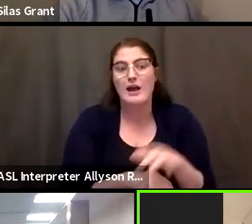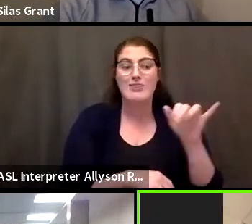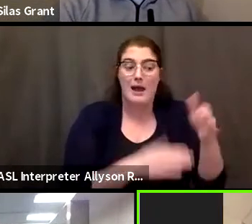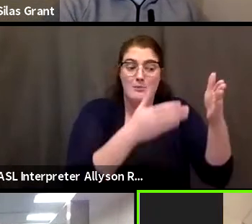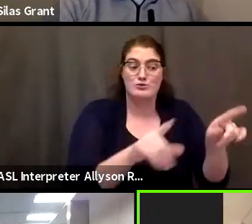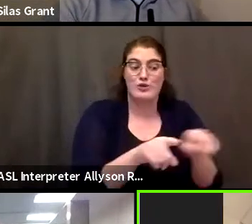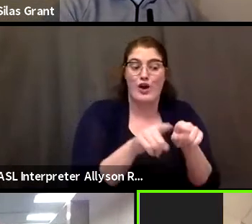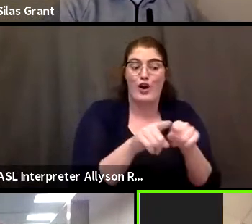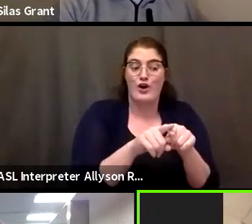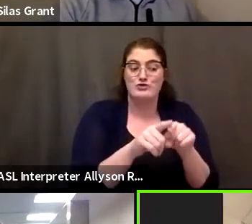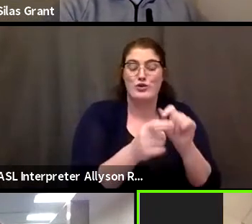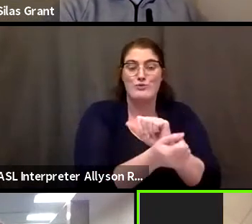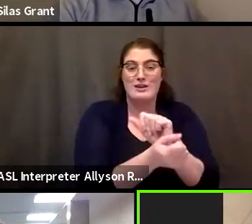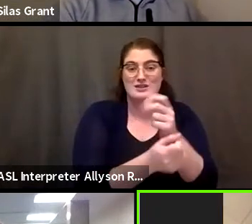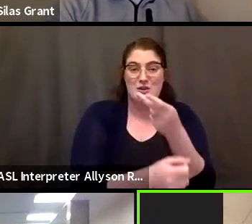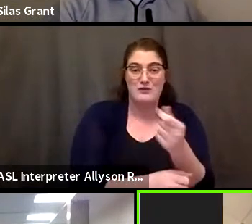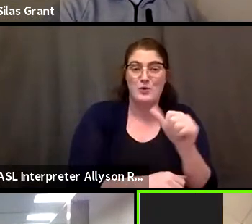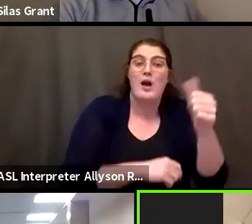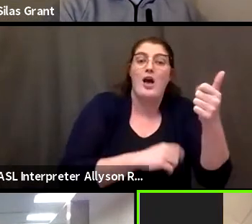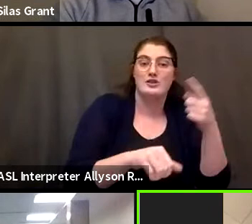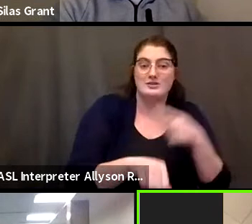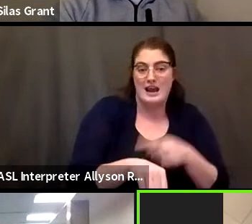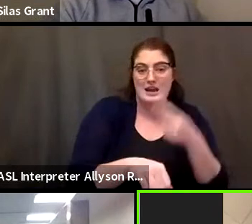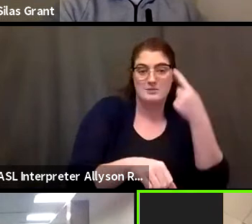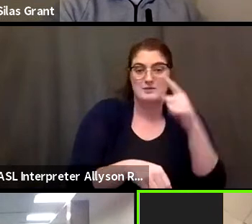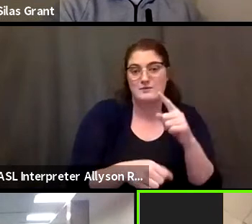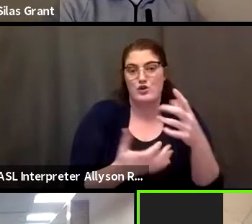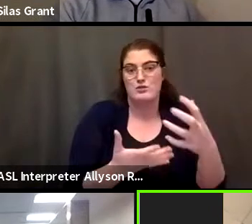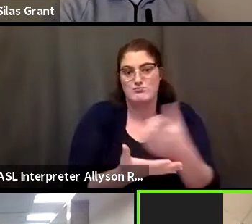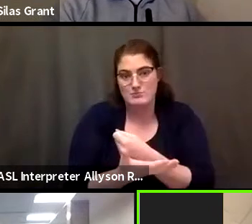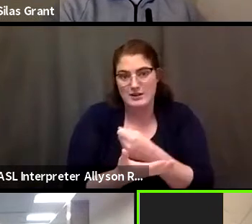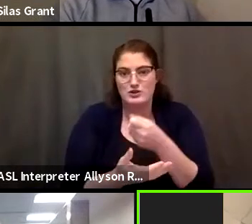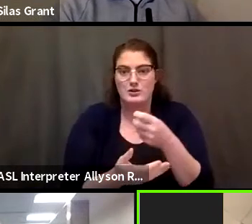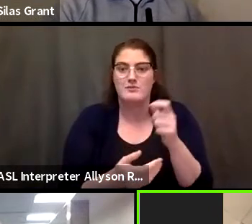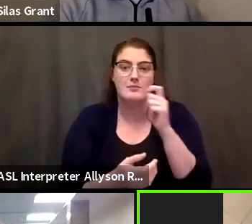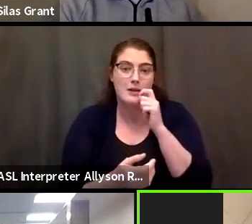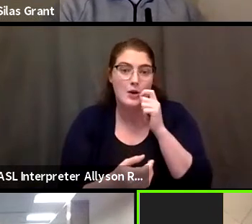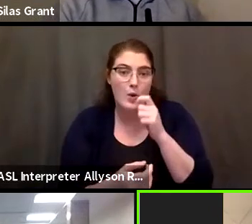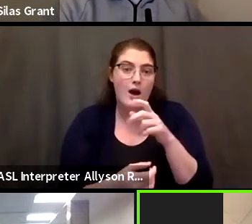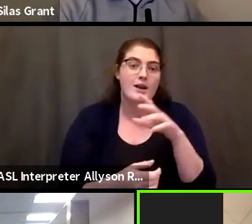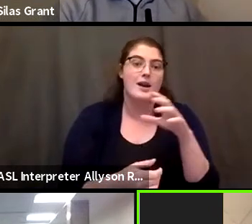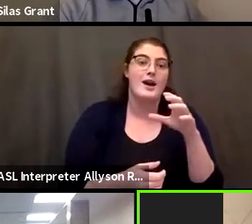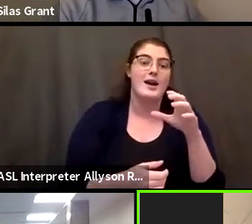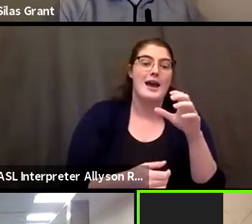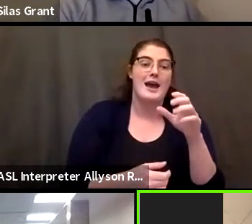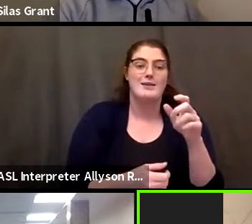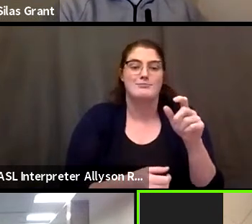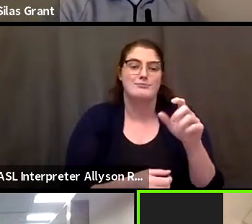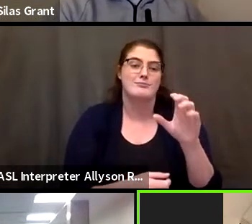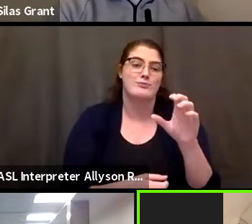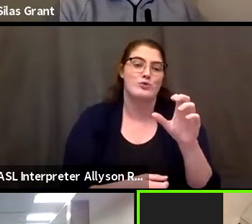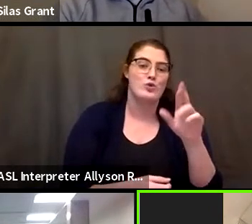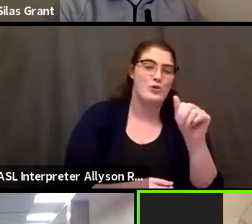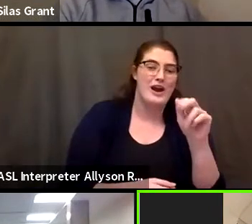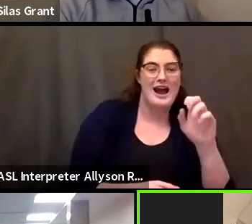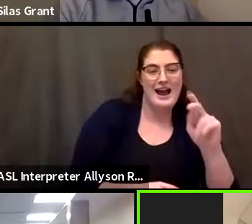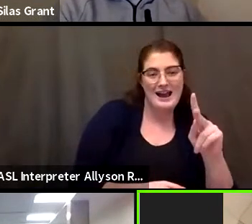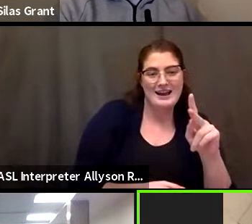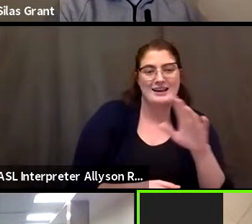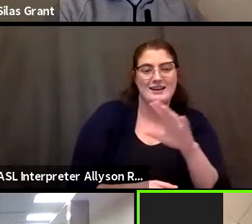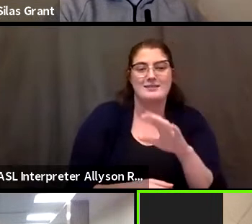of marijuana, possession of crack cocaine, and also possession of heroin for the intent to distribute. So